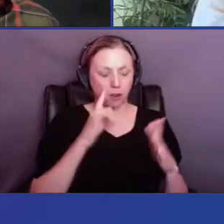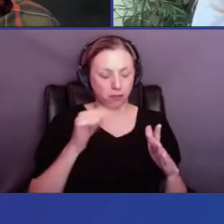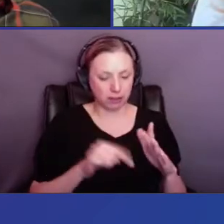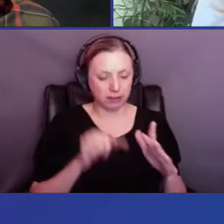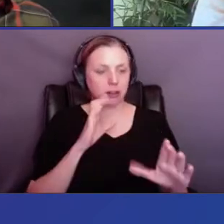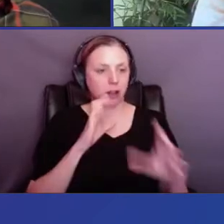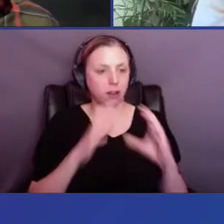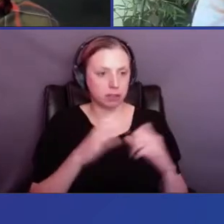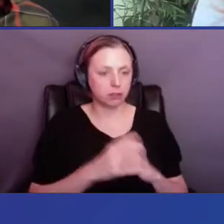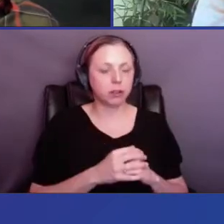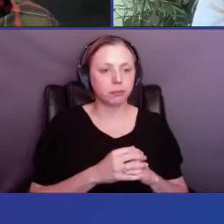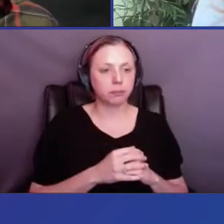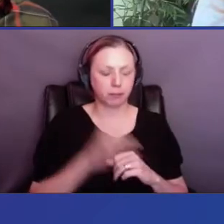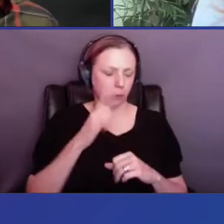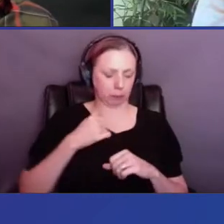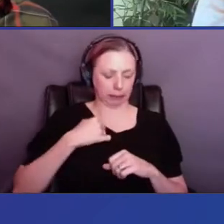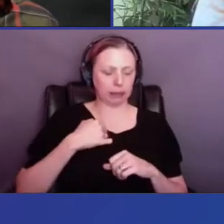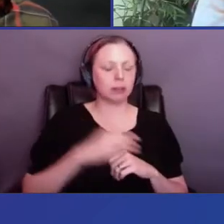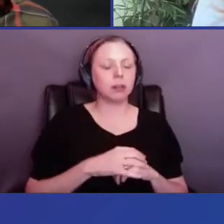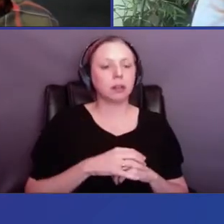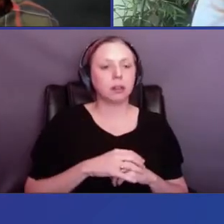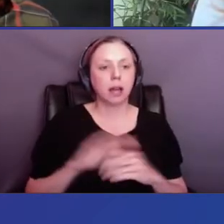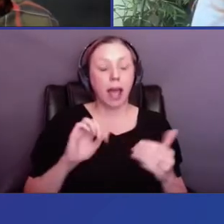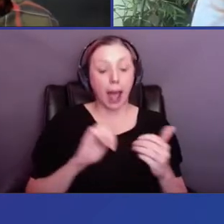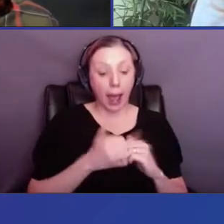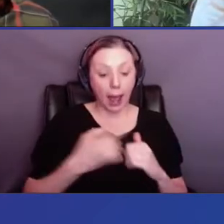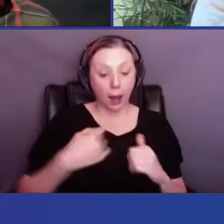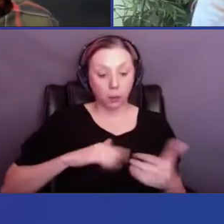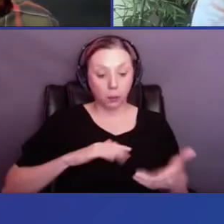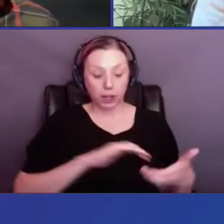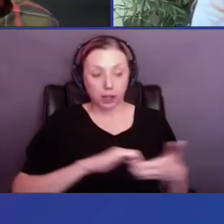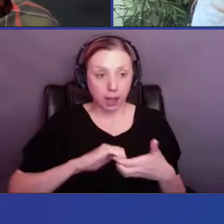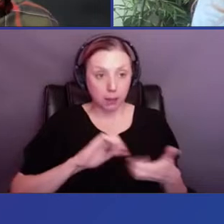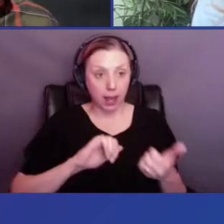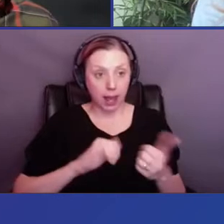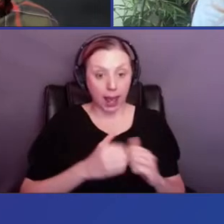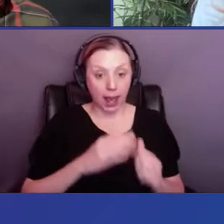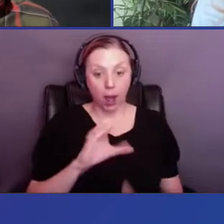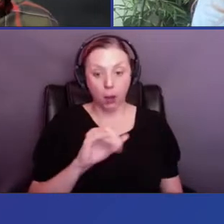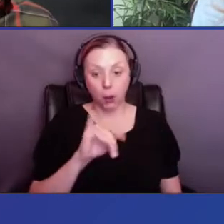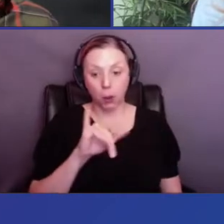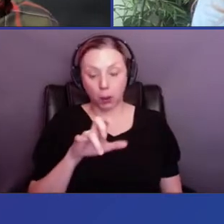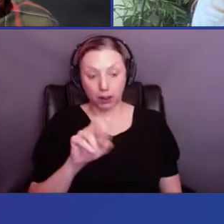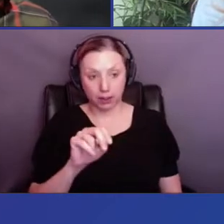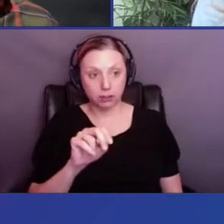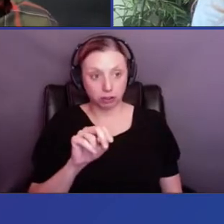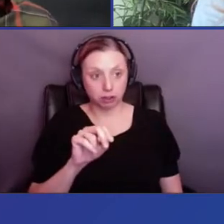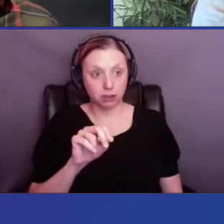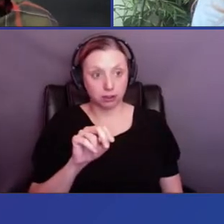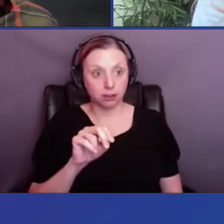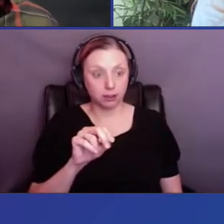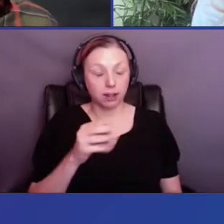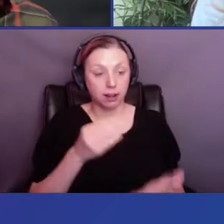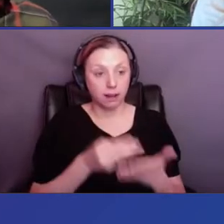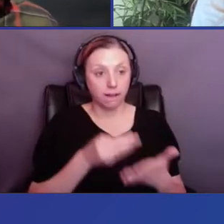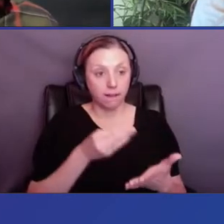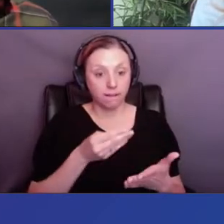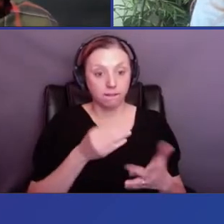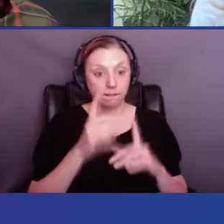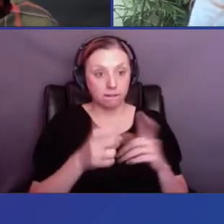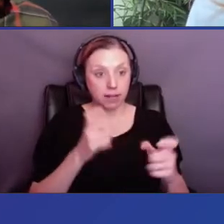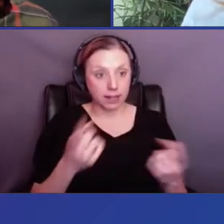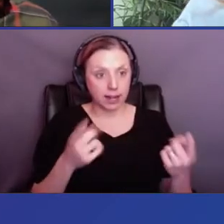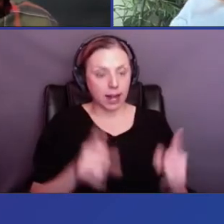How we were collaborating and how coalition-based funding was happening, not just coalitions of funders supporting